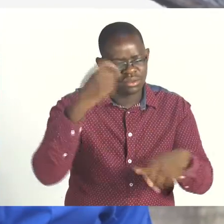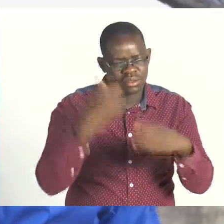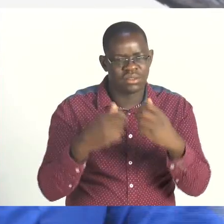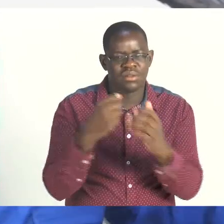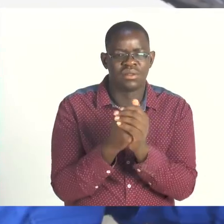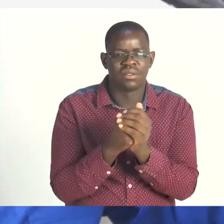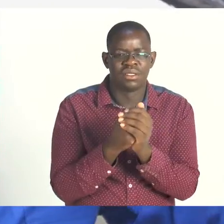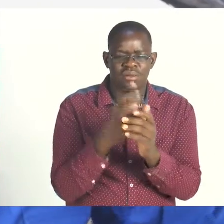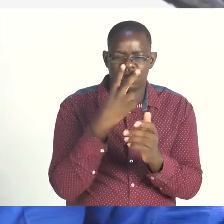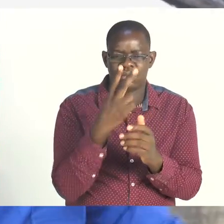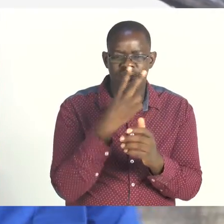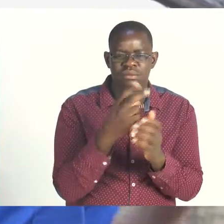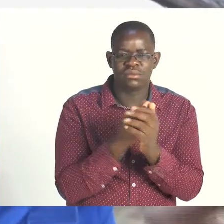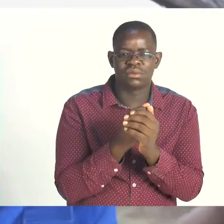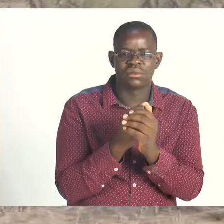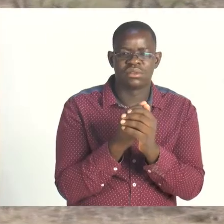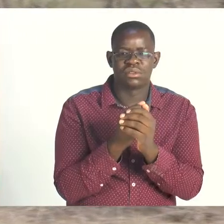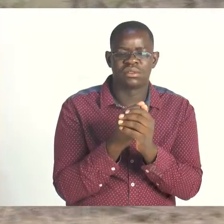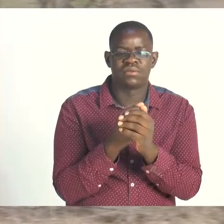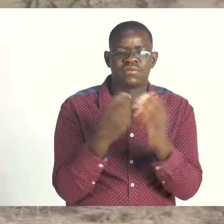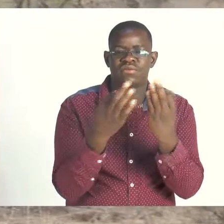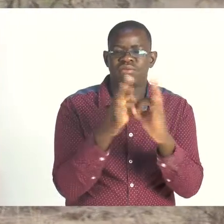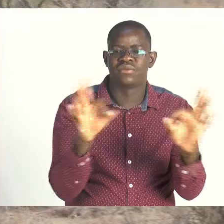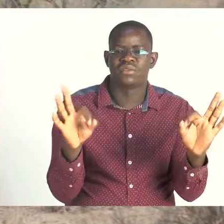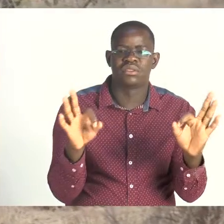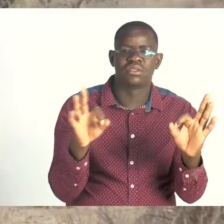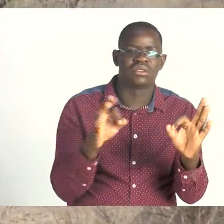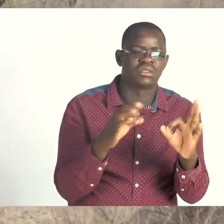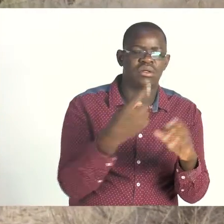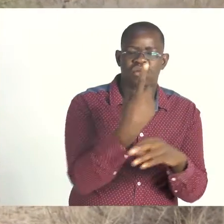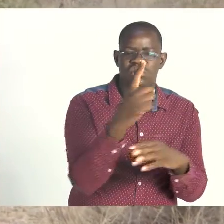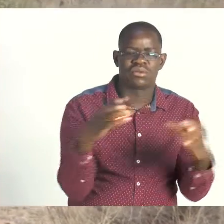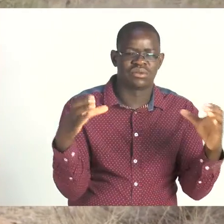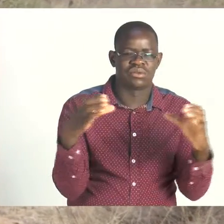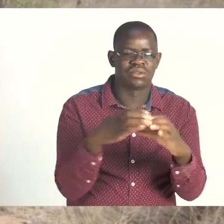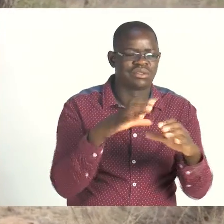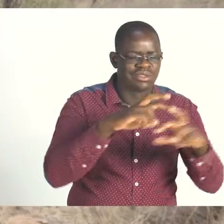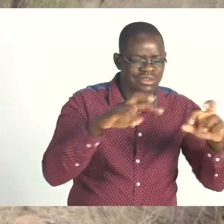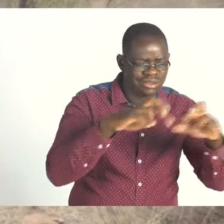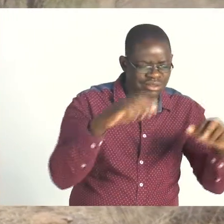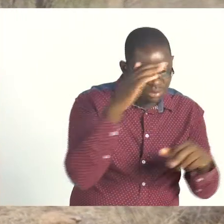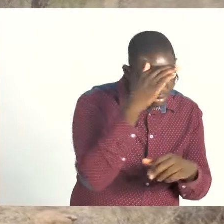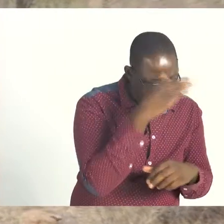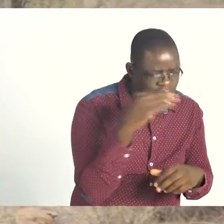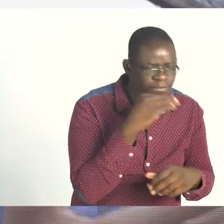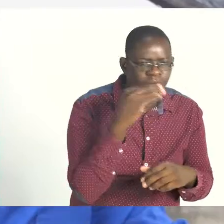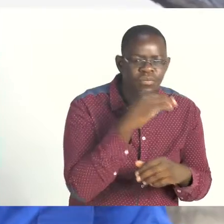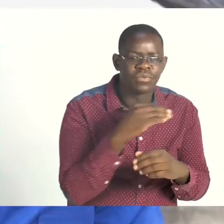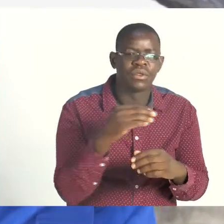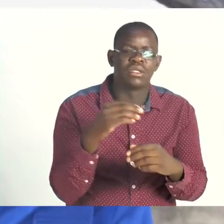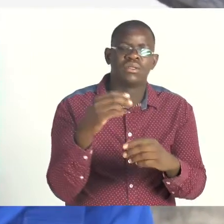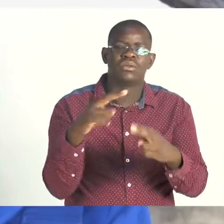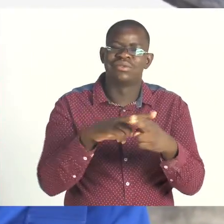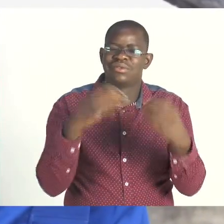I mean, as you can see here, our cattle are grazing freely all on one area, scavenging for food, and while doing so, losing a lot